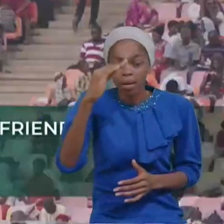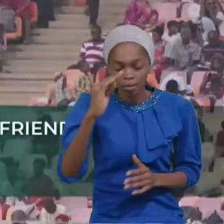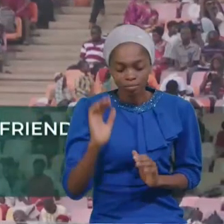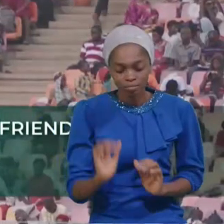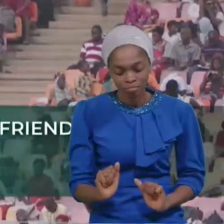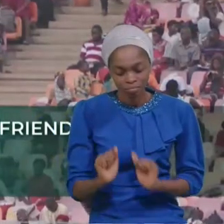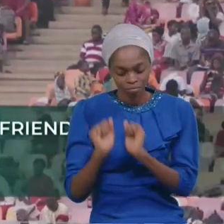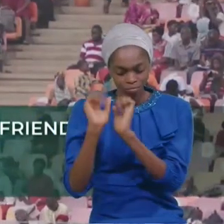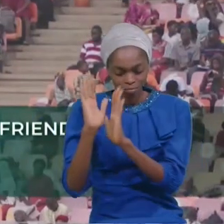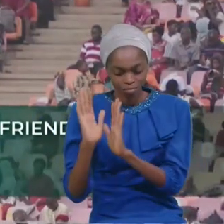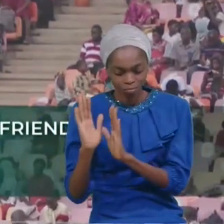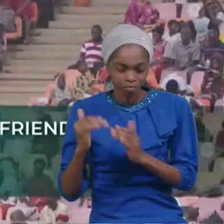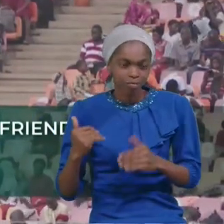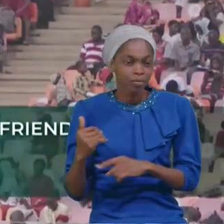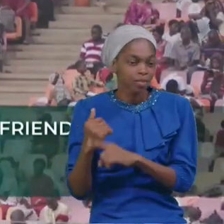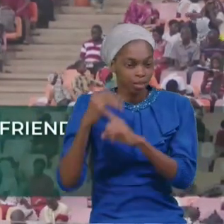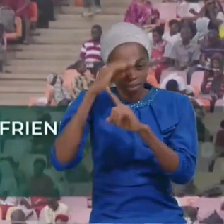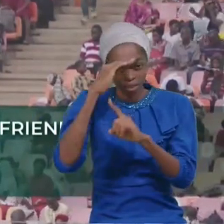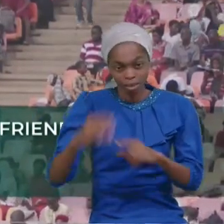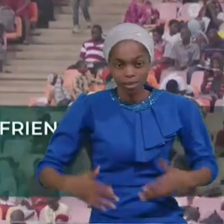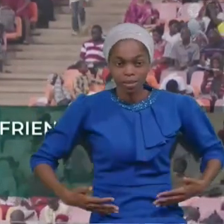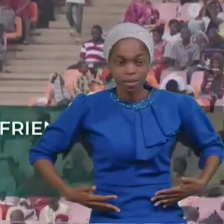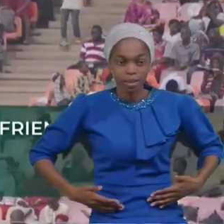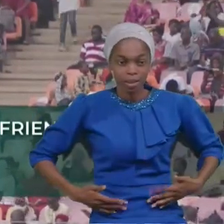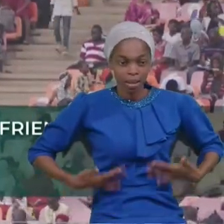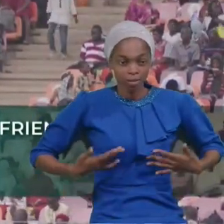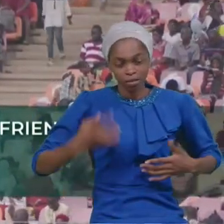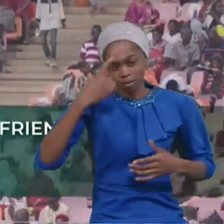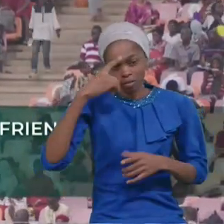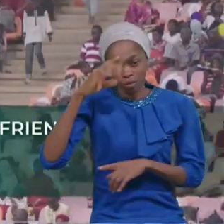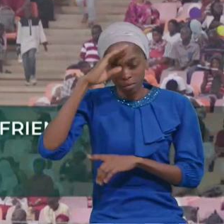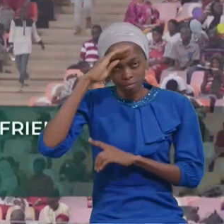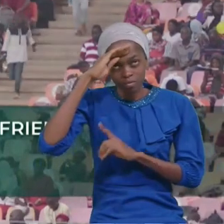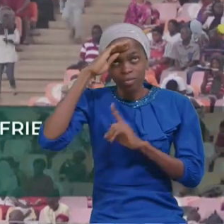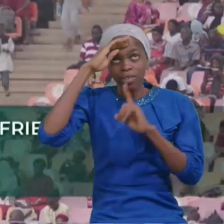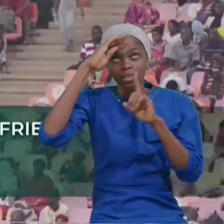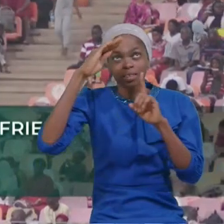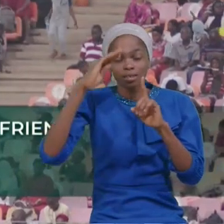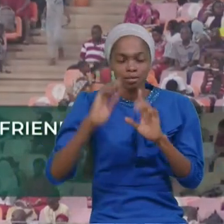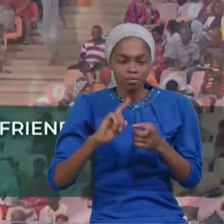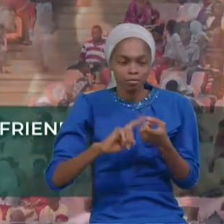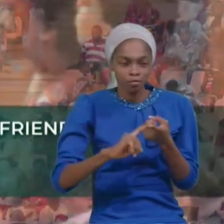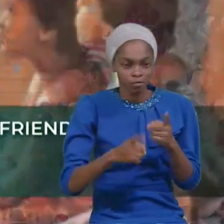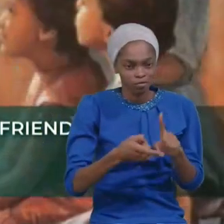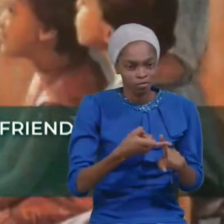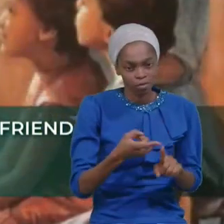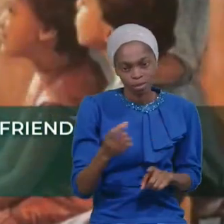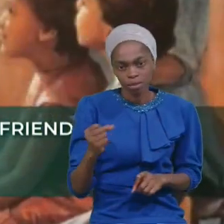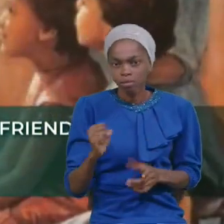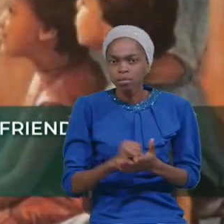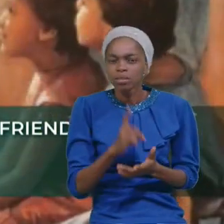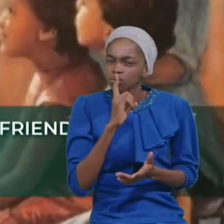friends. That's the real friend. That is the faithful friend. Do you have